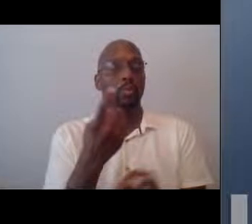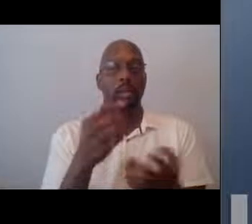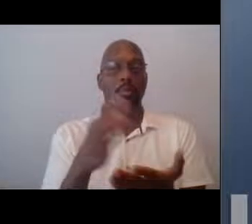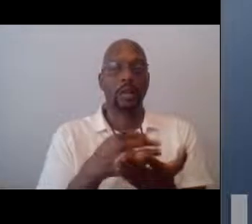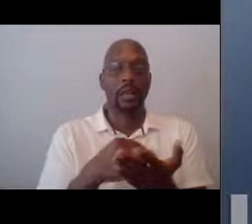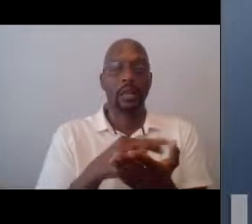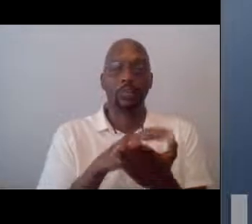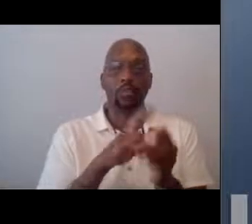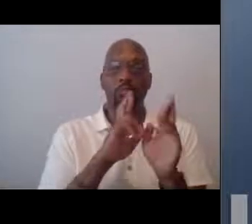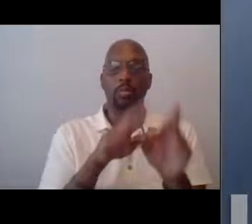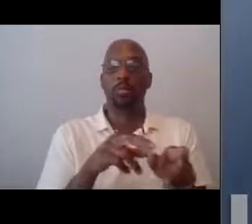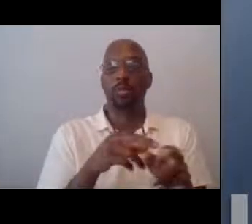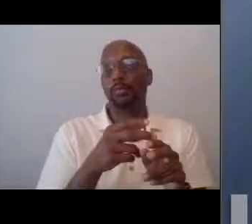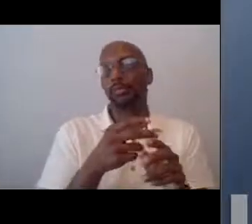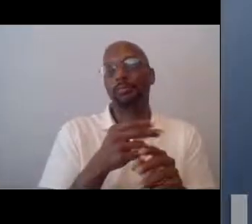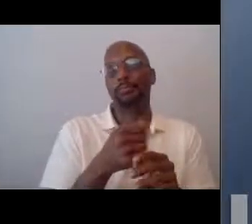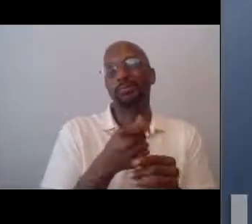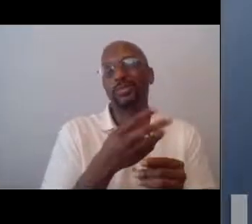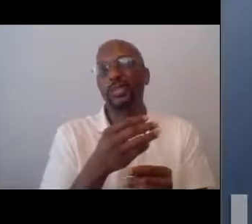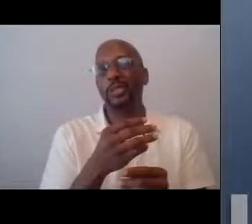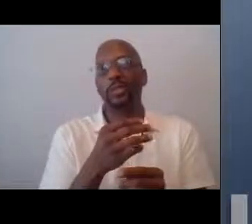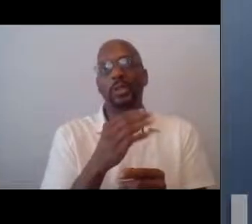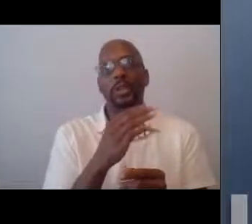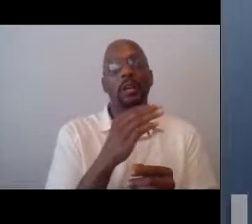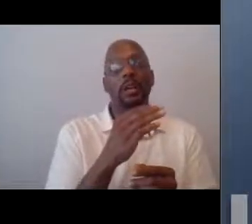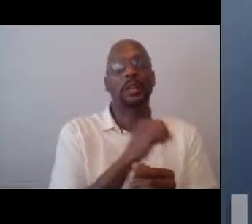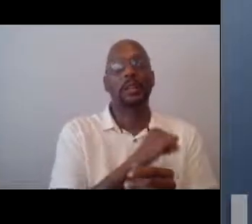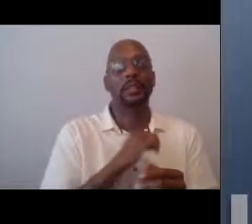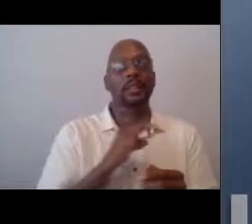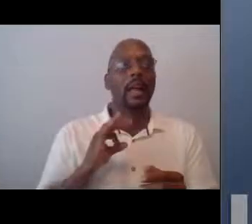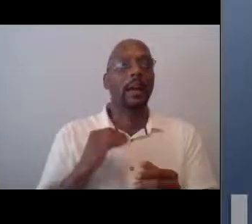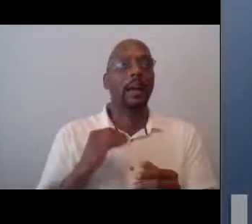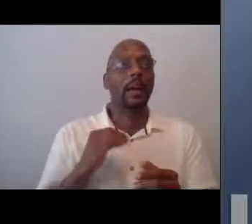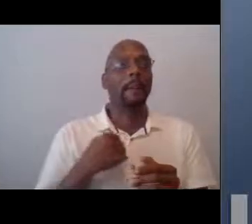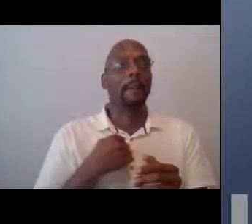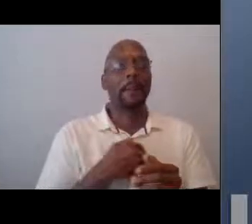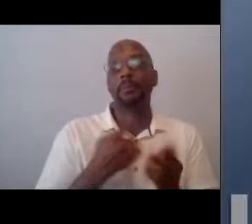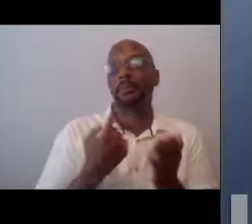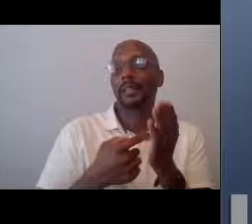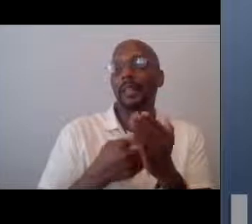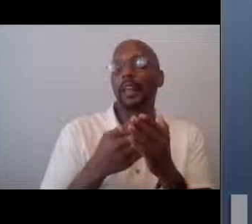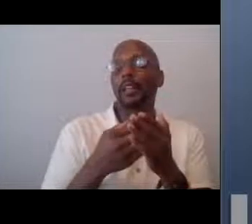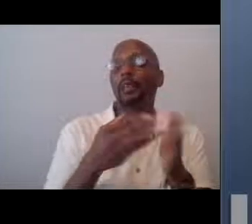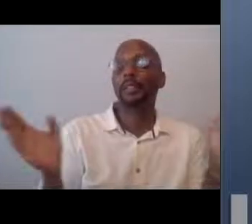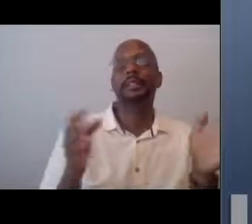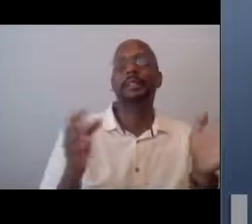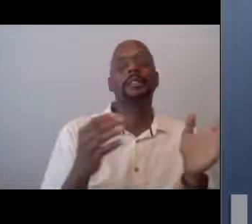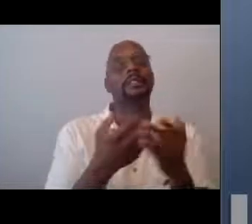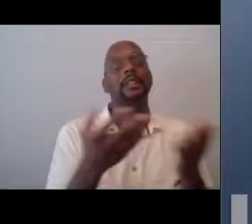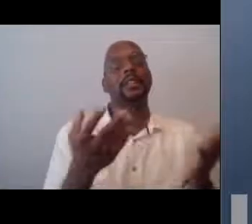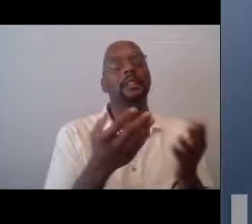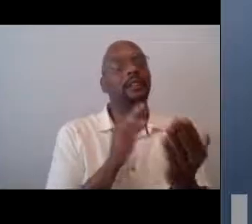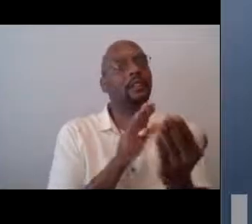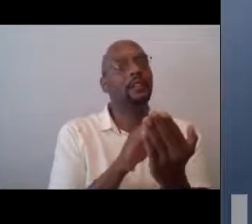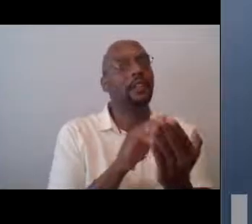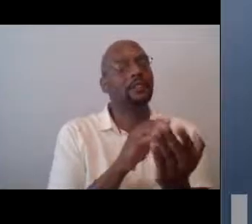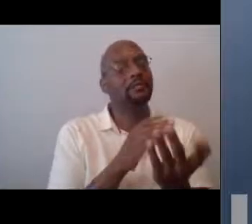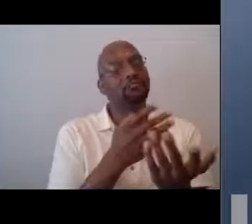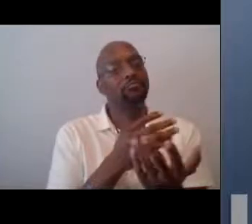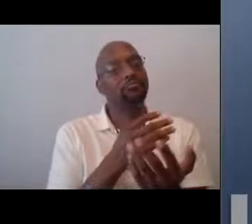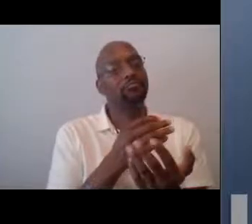several CTC and Caltrans staff members and discussed a wide range of issues facing our 26 rural counties,